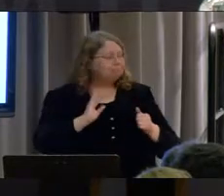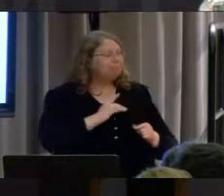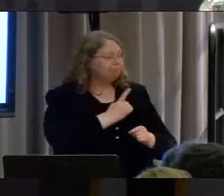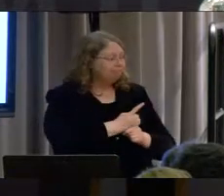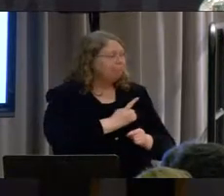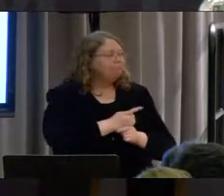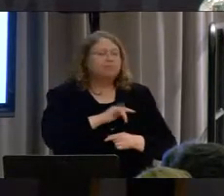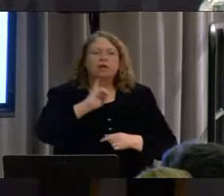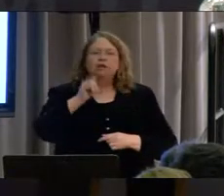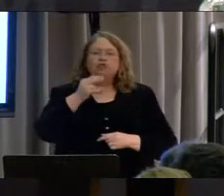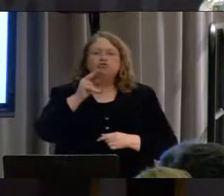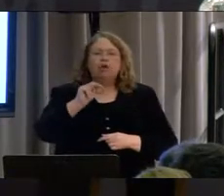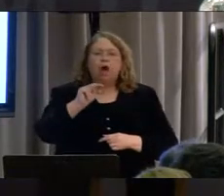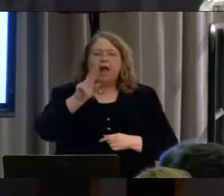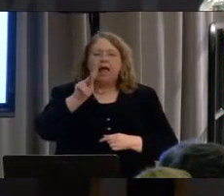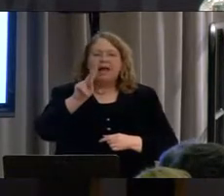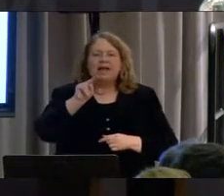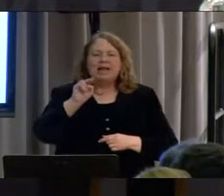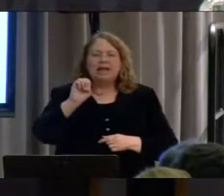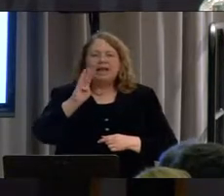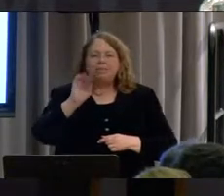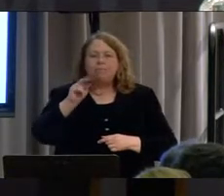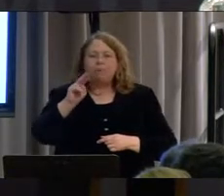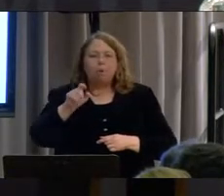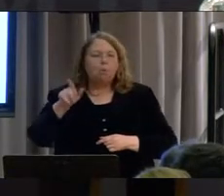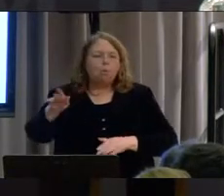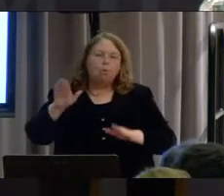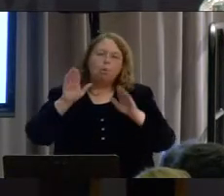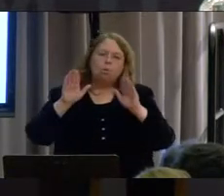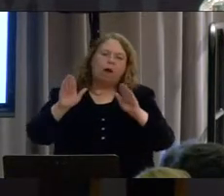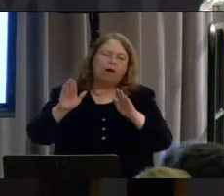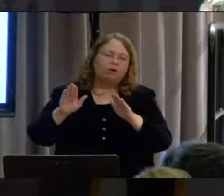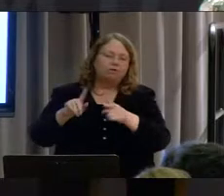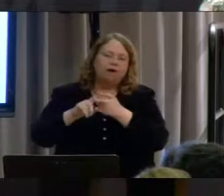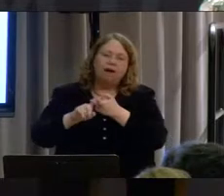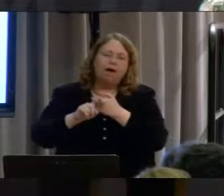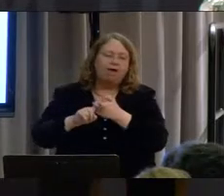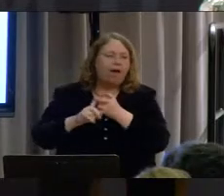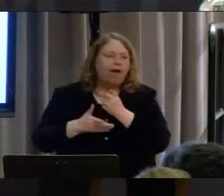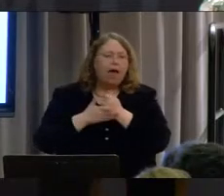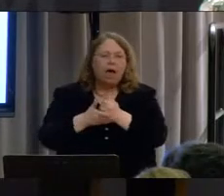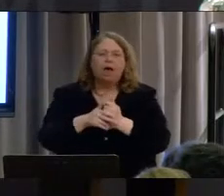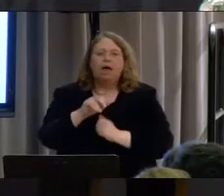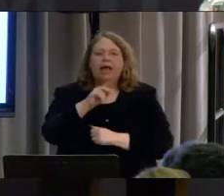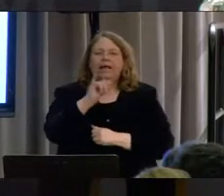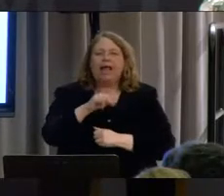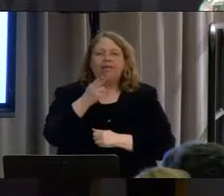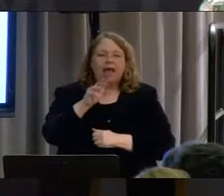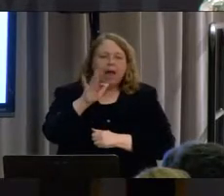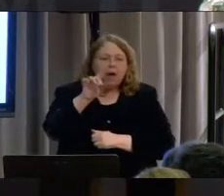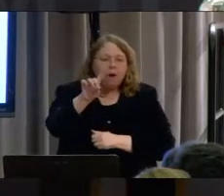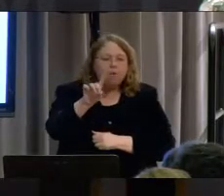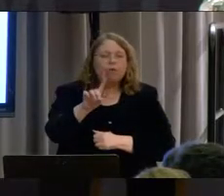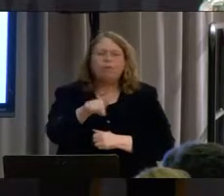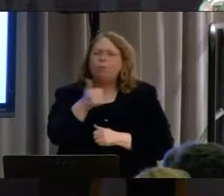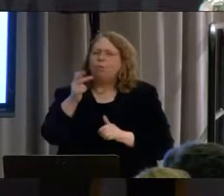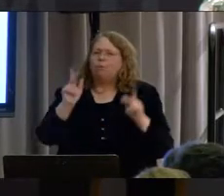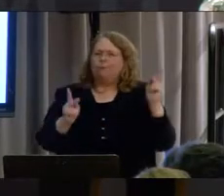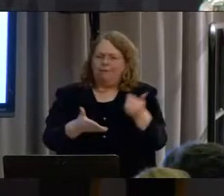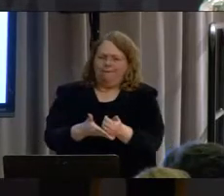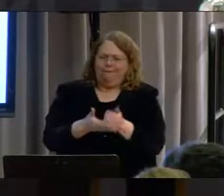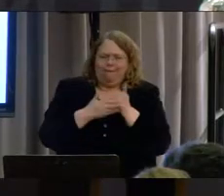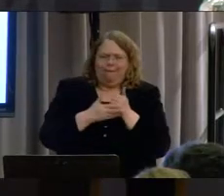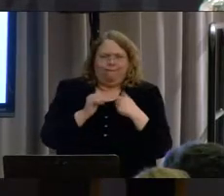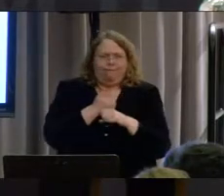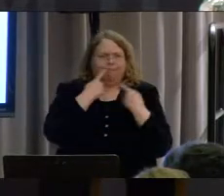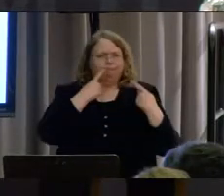And John Kneebone, a great ally in helping move that forward, Kathy Howard, other people helping us make this happen. So we've